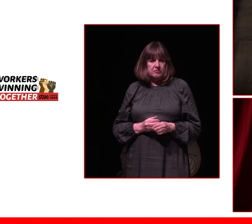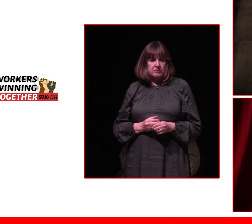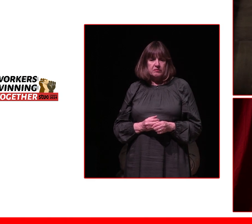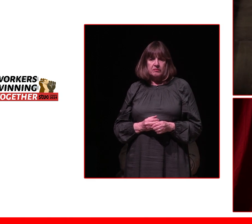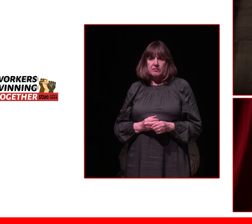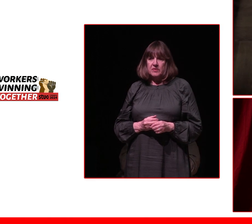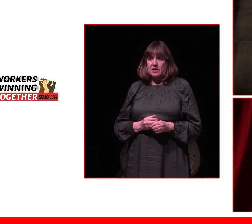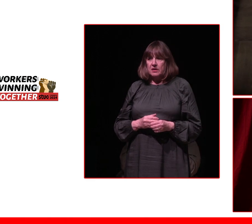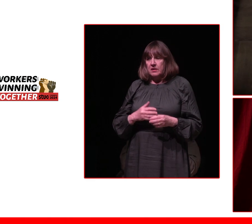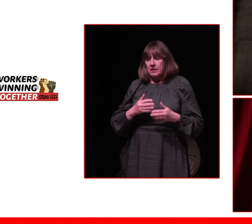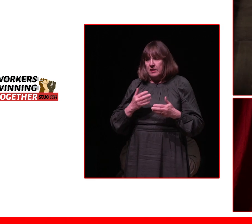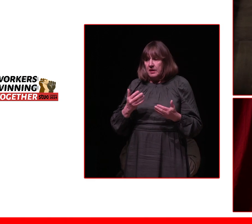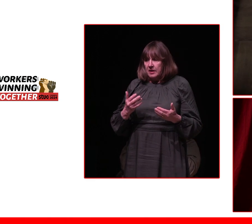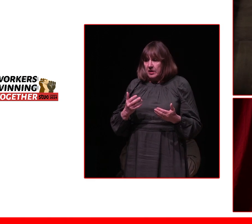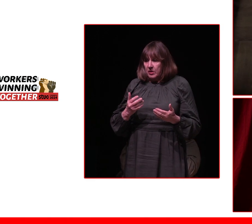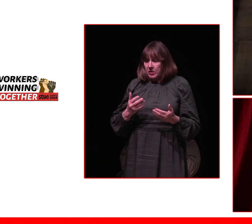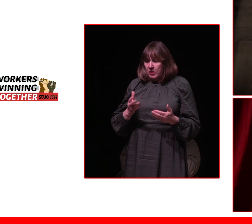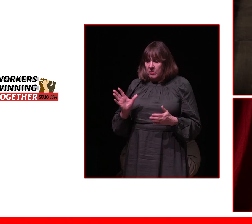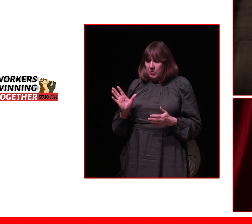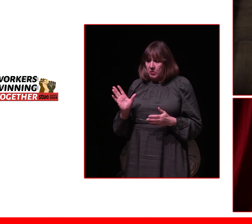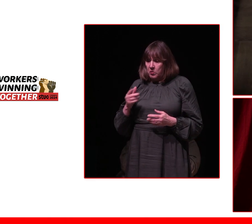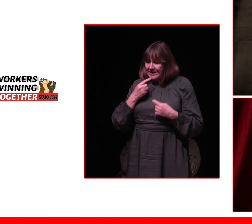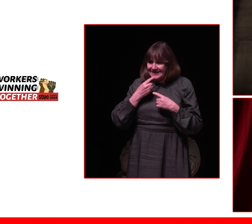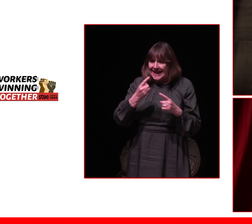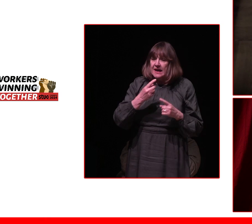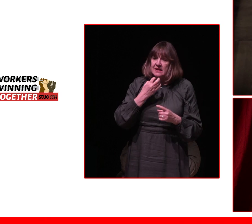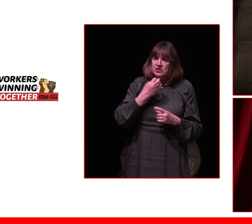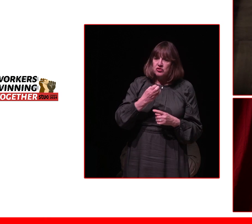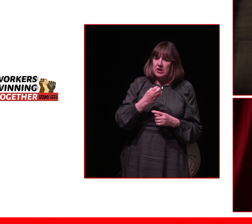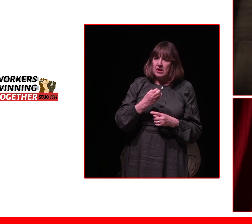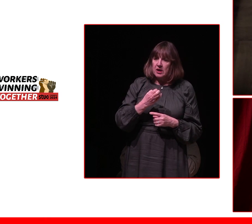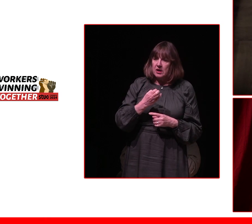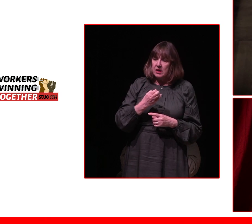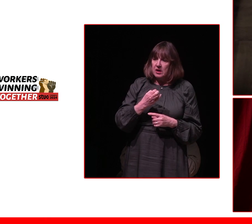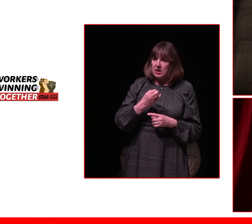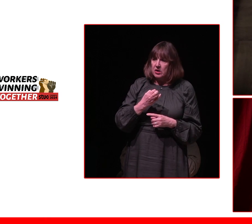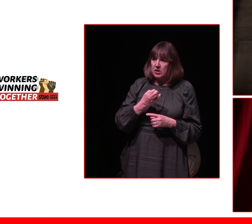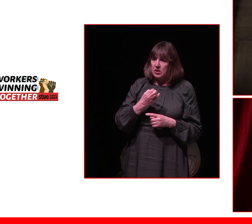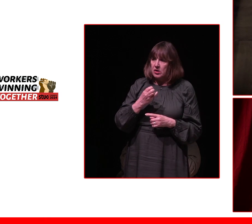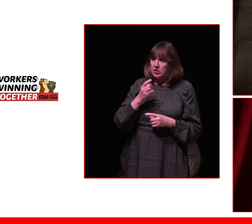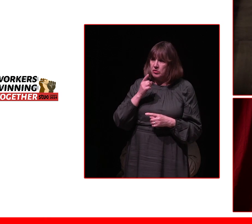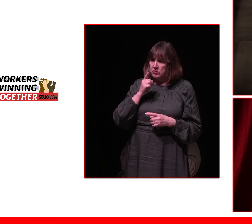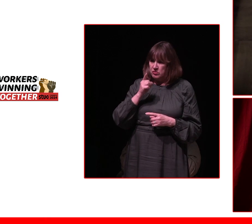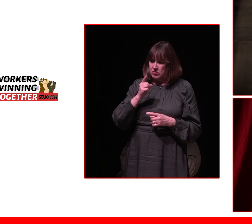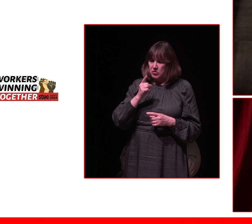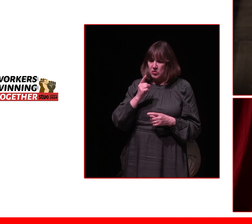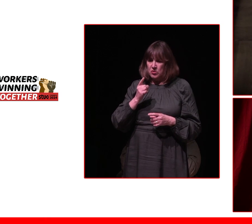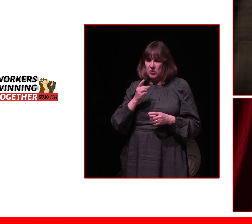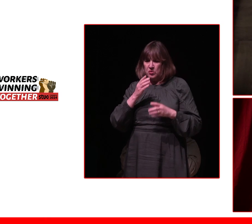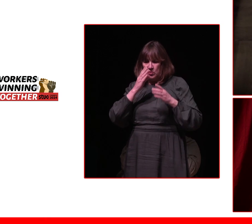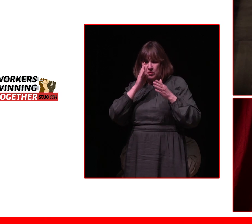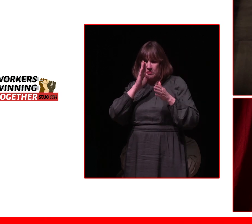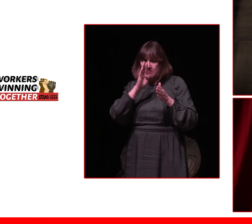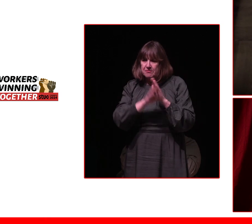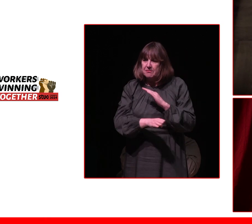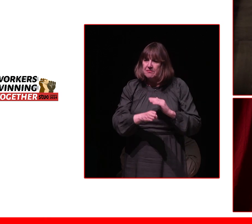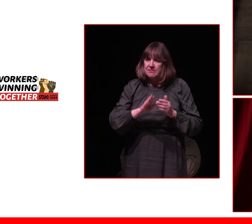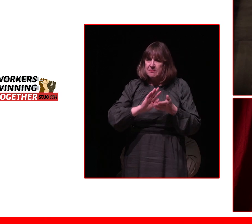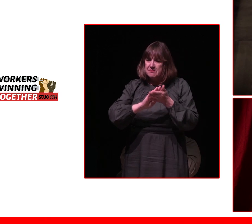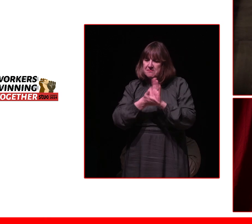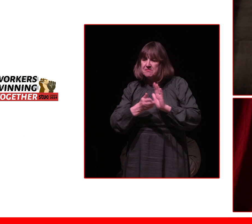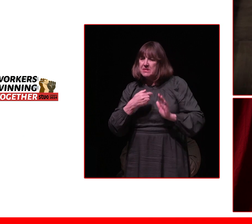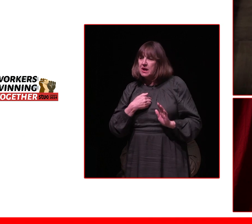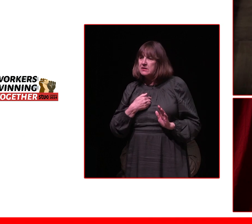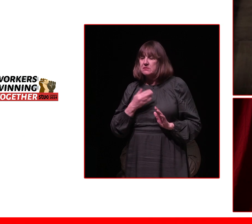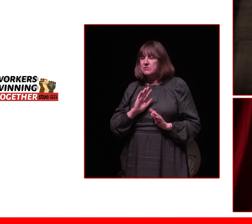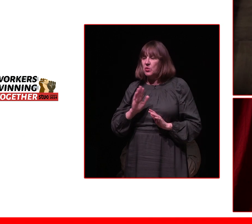Despite all this, we tell Israel, you won't defeat us. We will stay here forever and we will fight and we will be